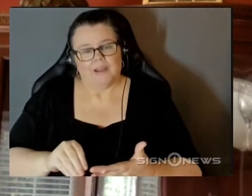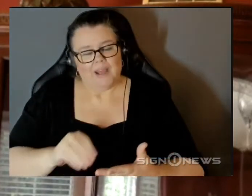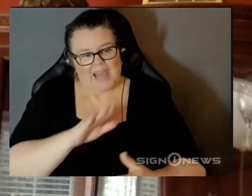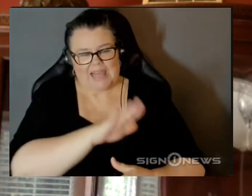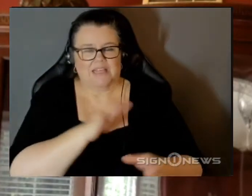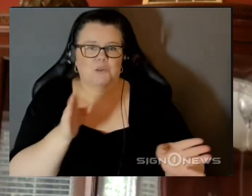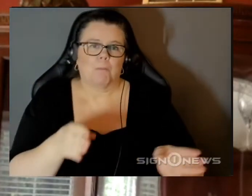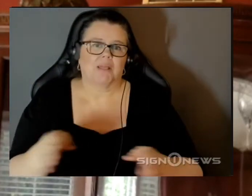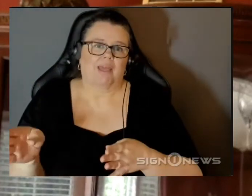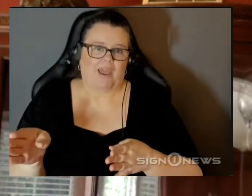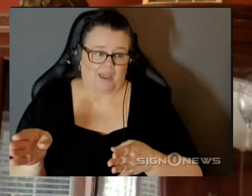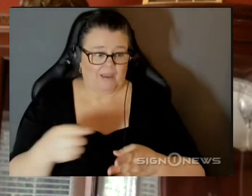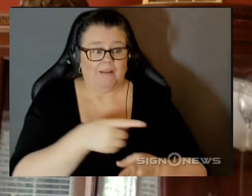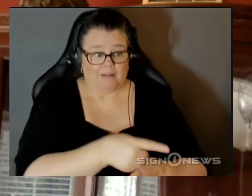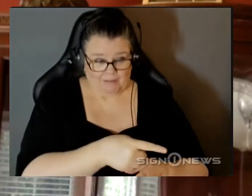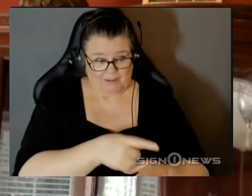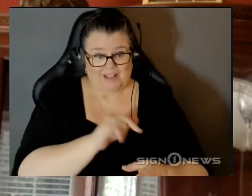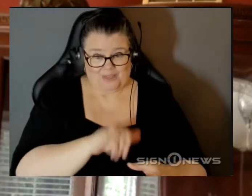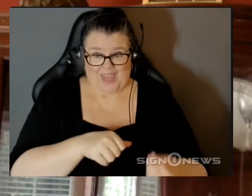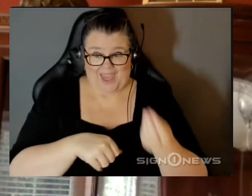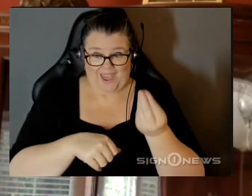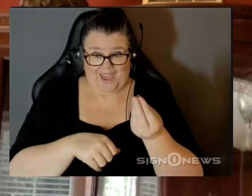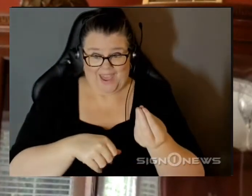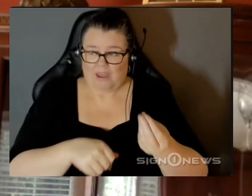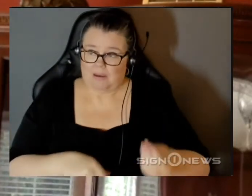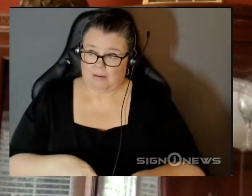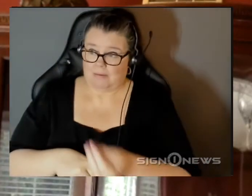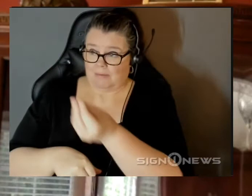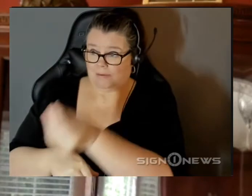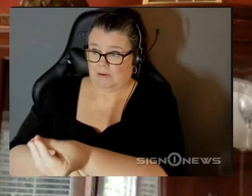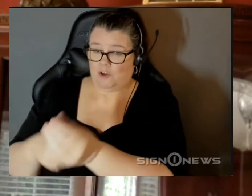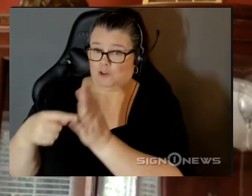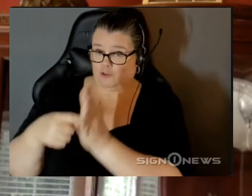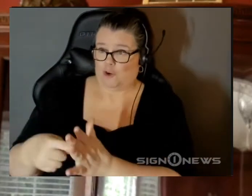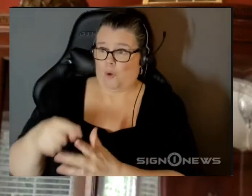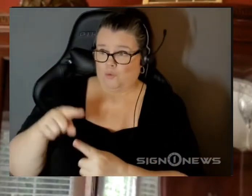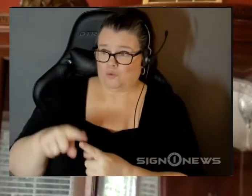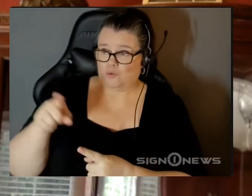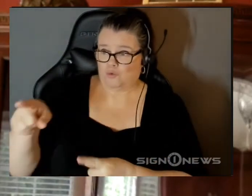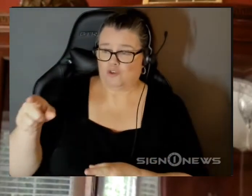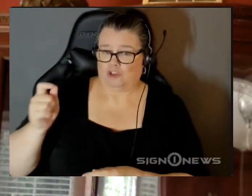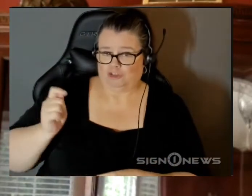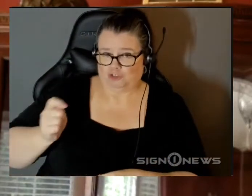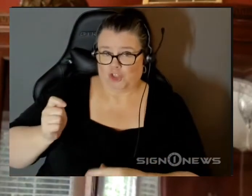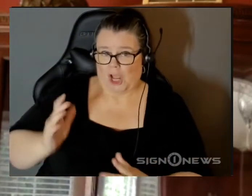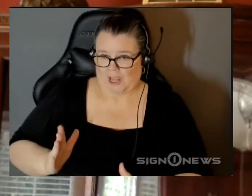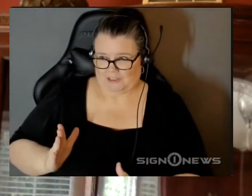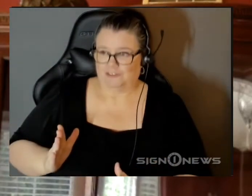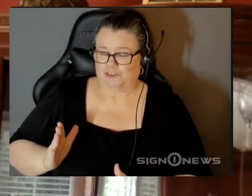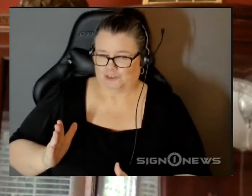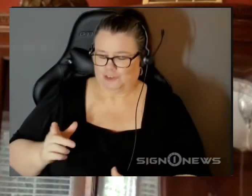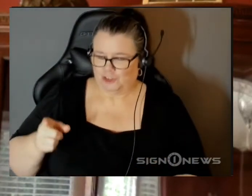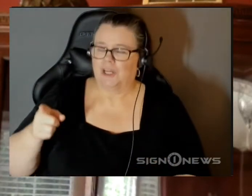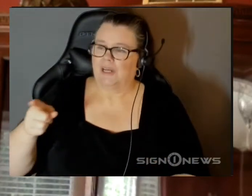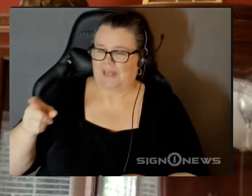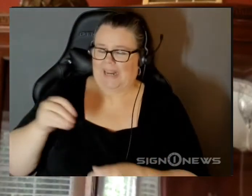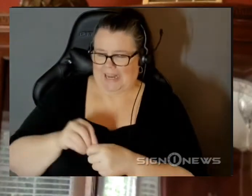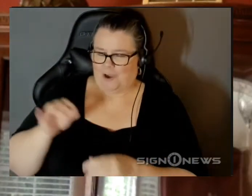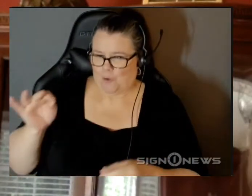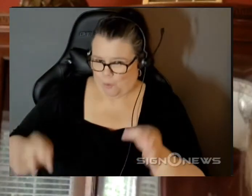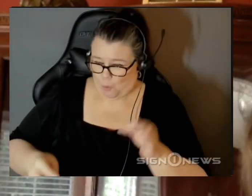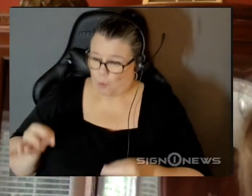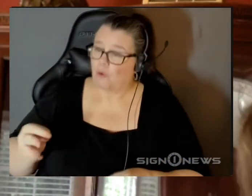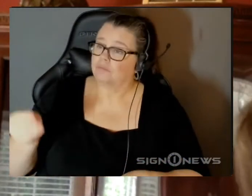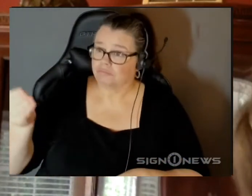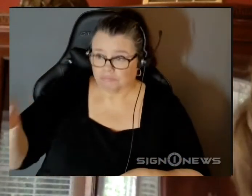show the judge in court that he could communicate now, and he was very effective in communicating what he needed. And he was also